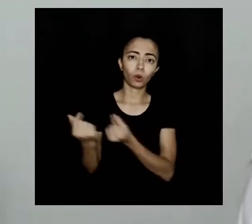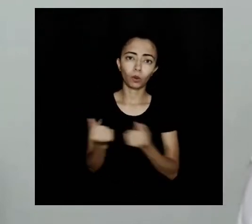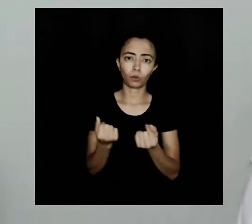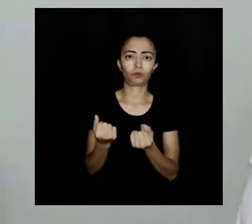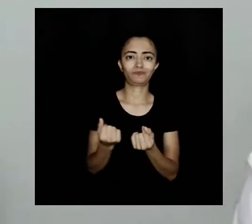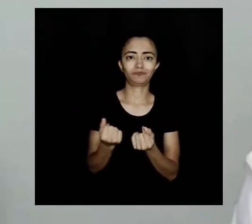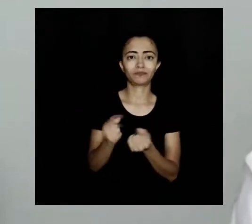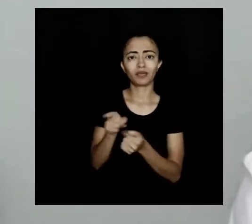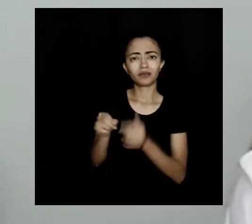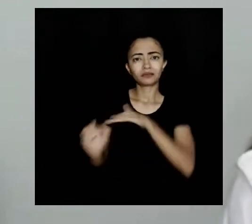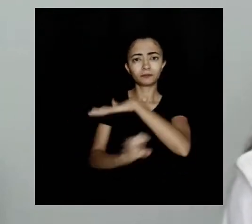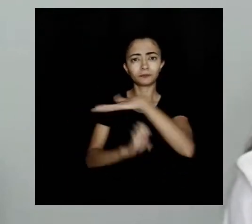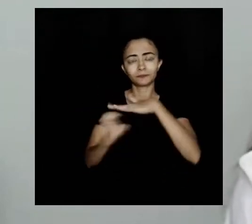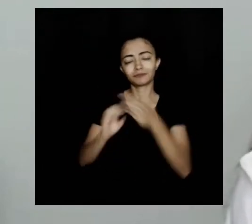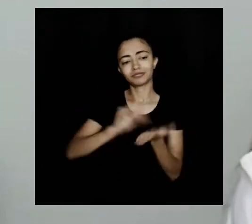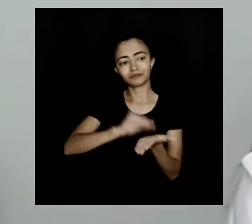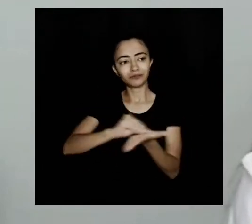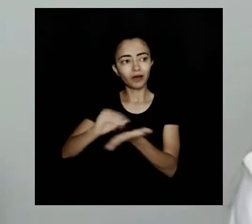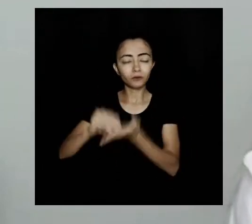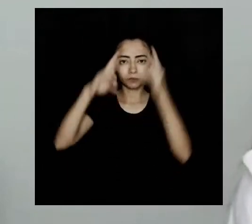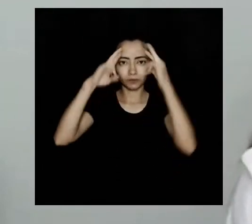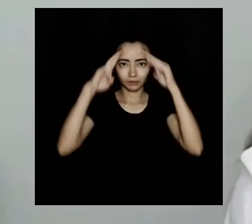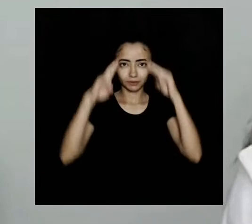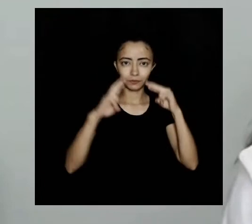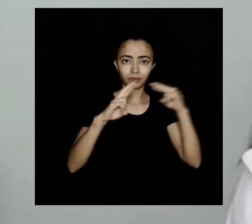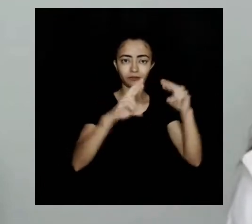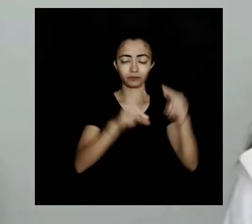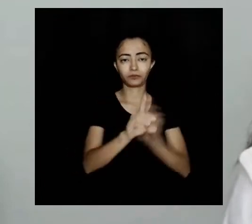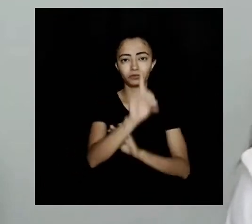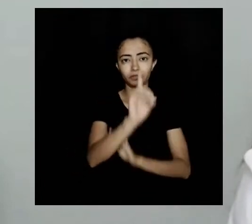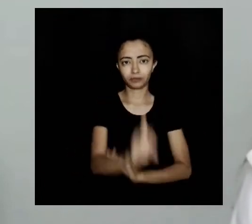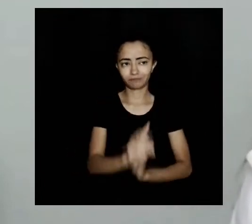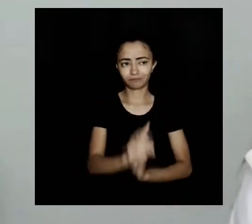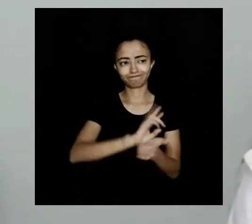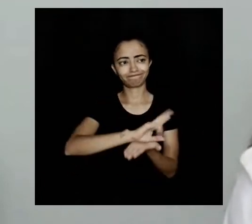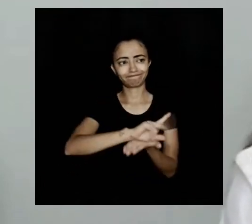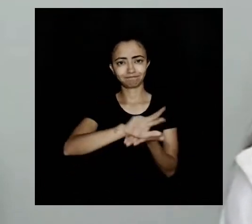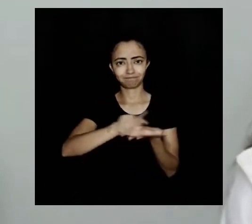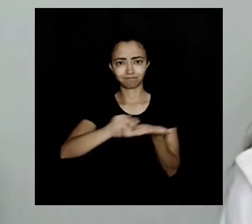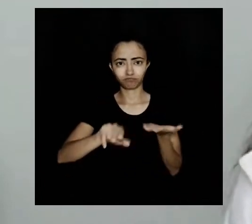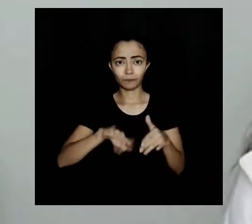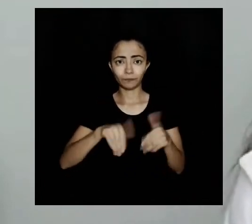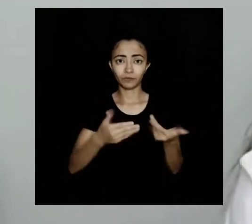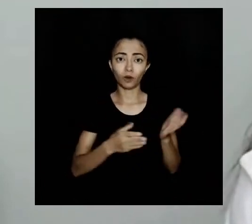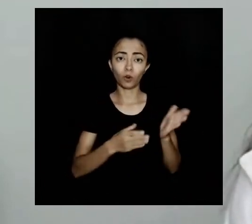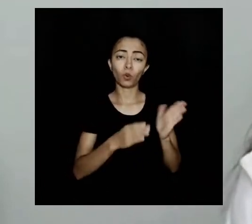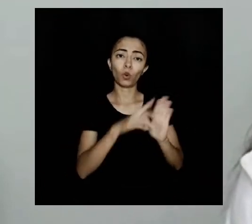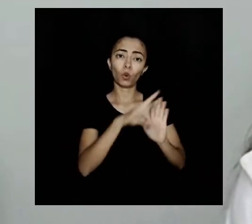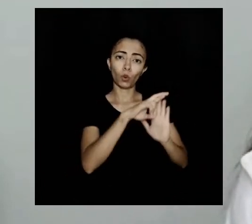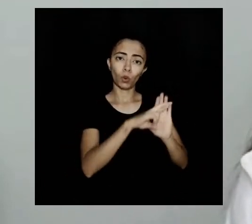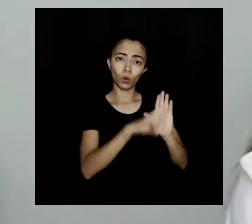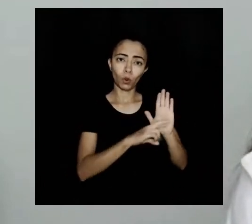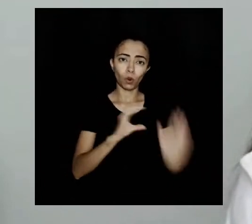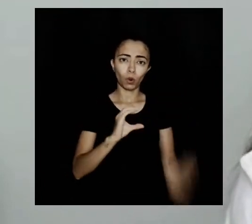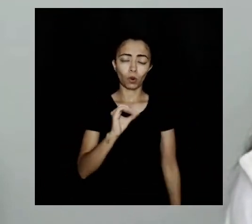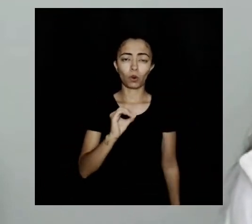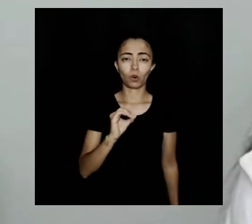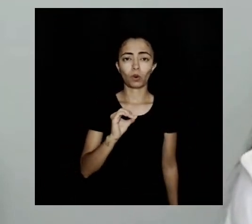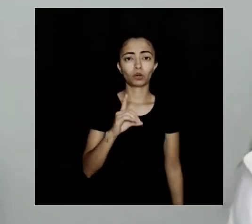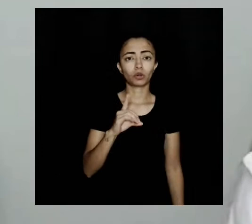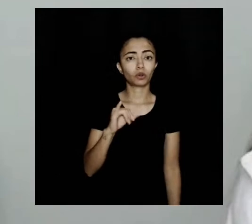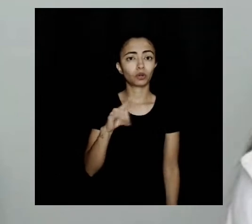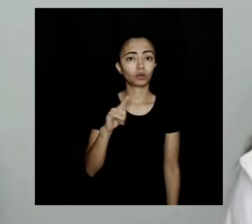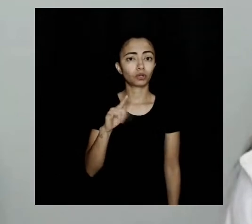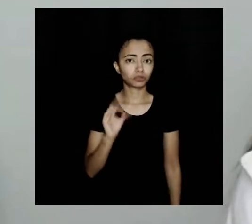this really is very important because what they are doing goes against really